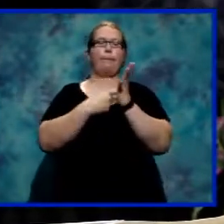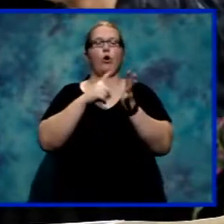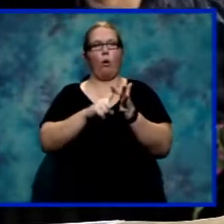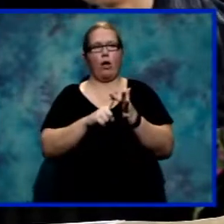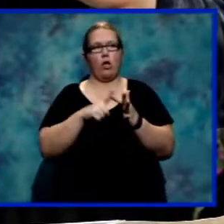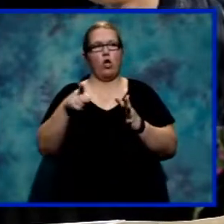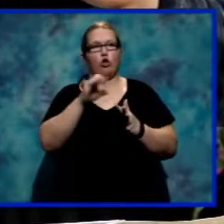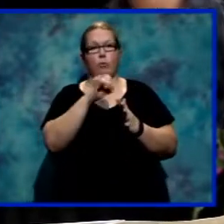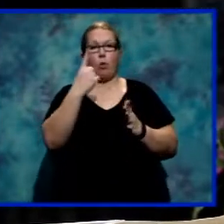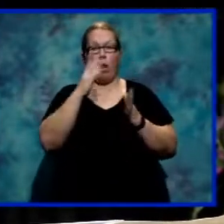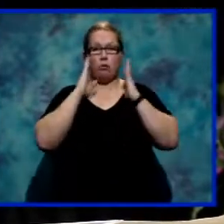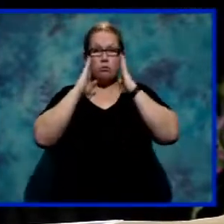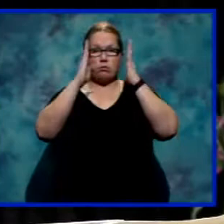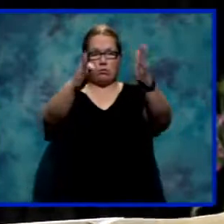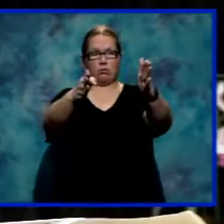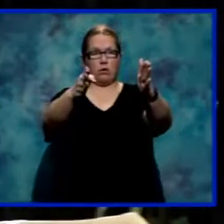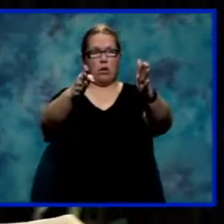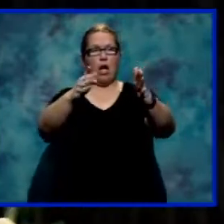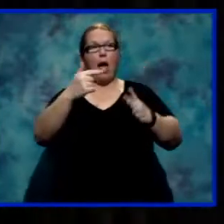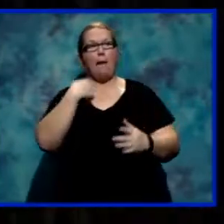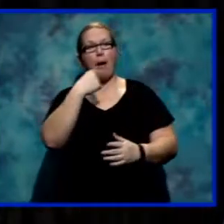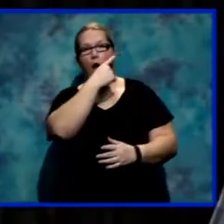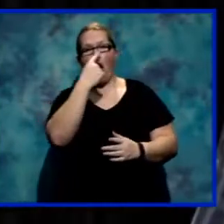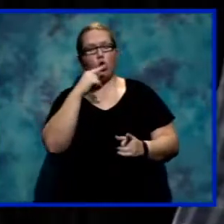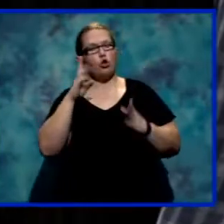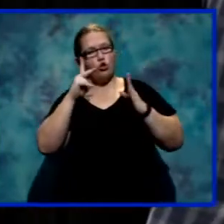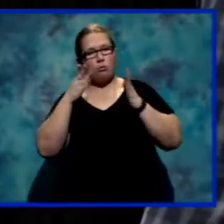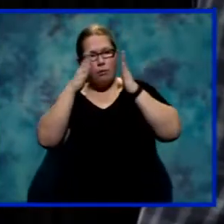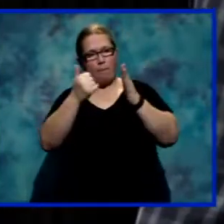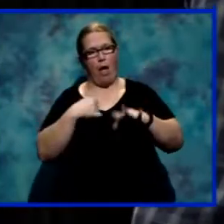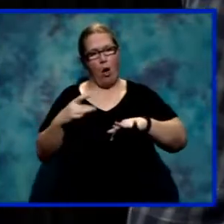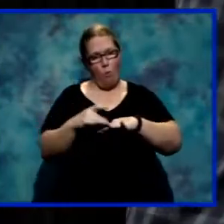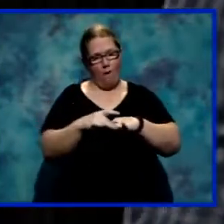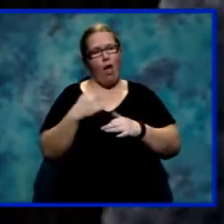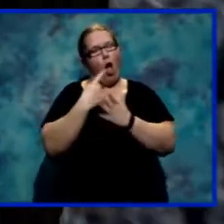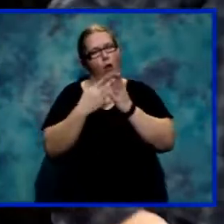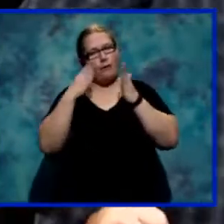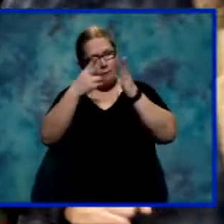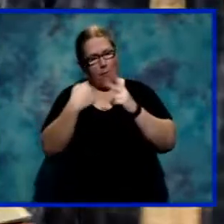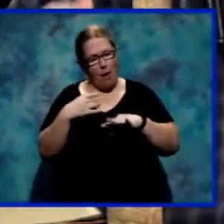should be one-directional. My eyes should only be for Lisker and Lisker own, baby, and that's who they're for, yep.